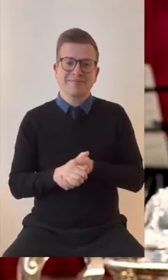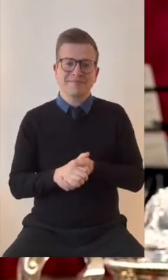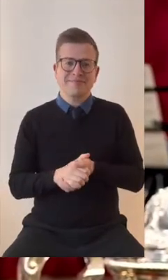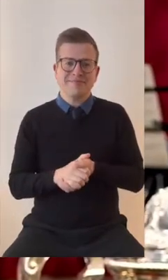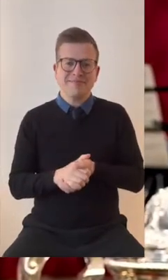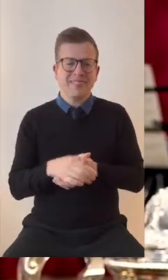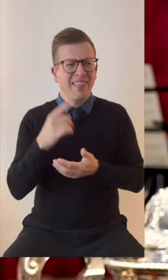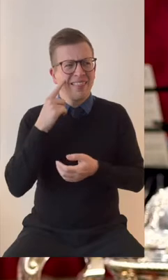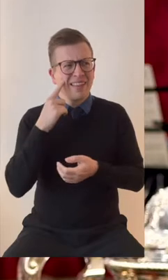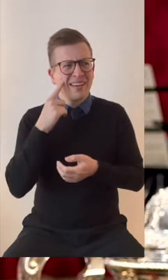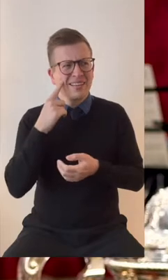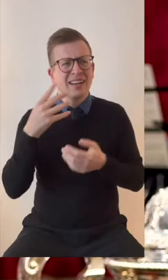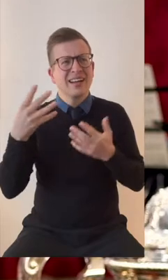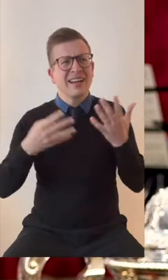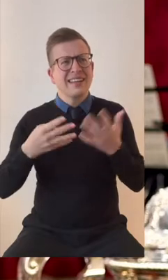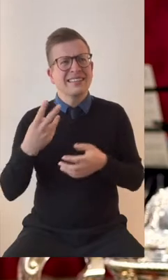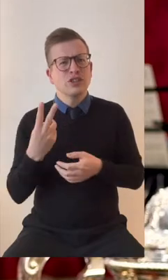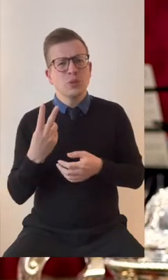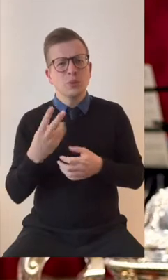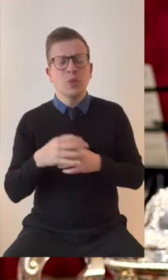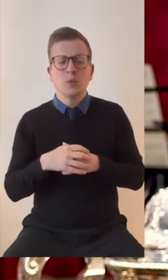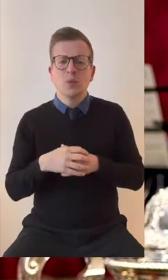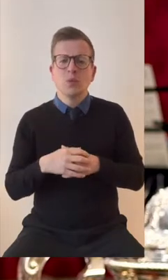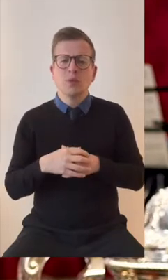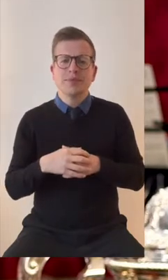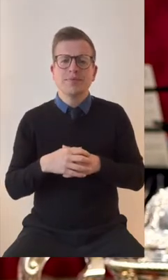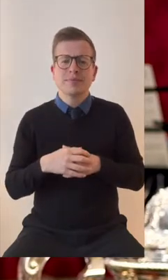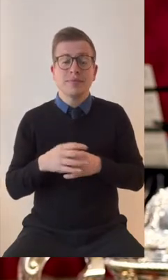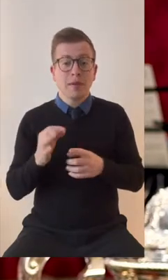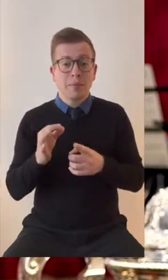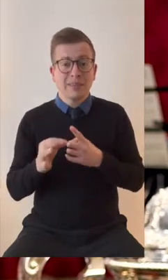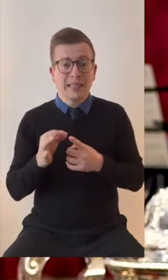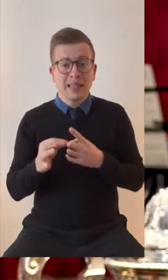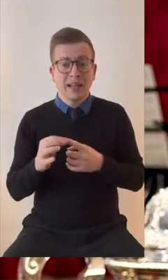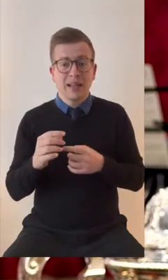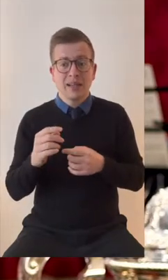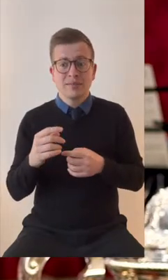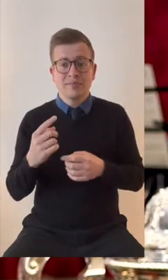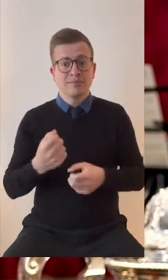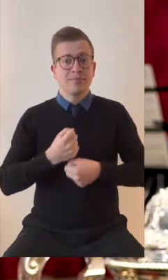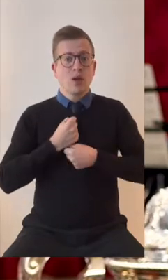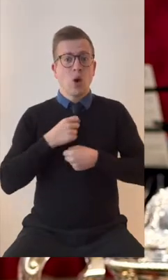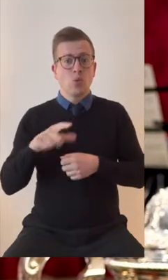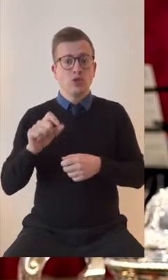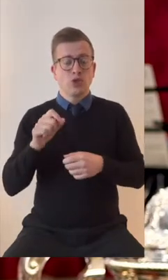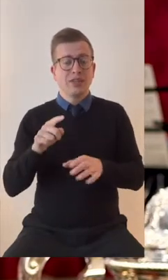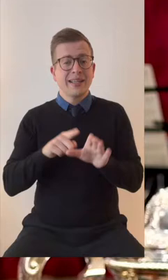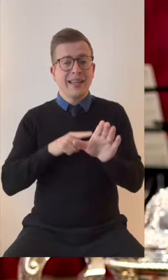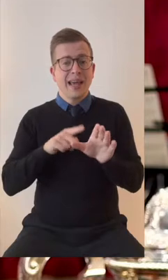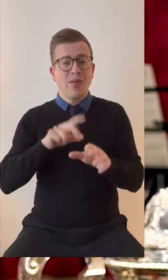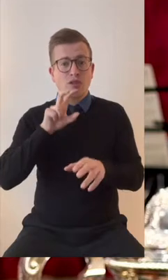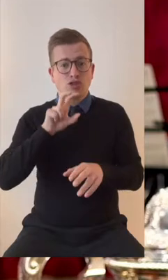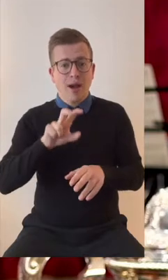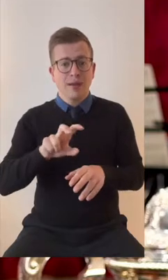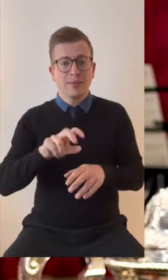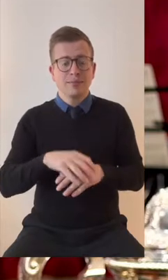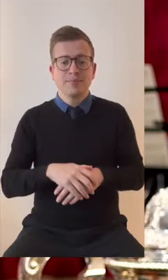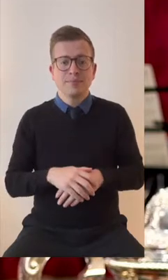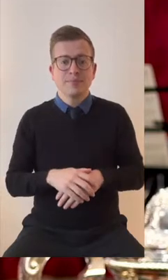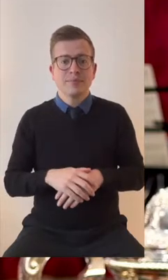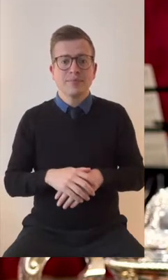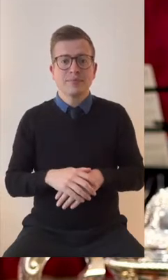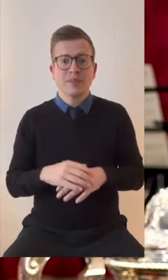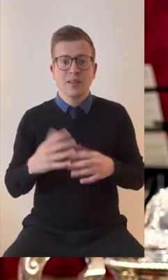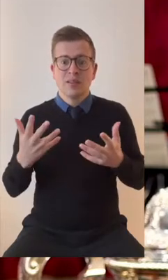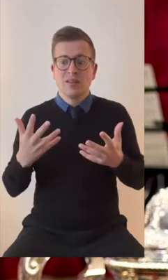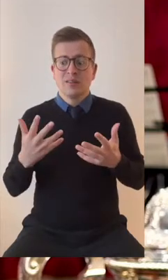in Cardiff, I think they were in 92, particularly the own choice piece where we played the Year of the Dragon, and that seemed to